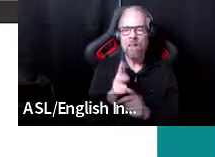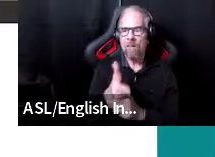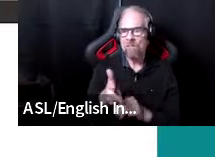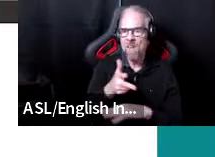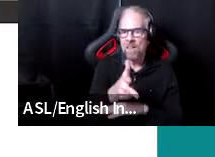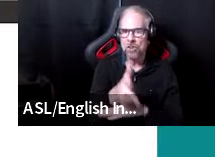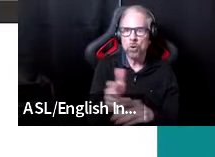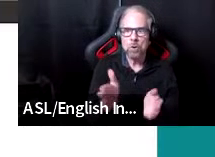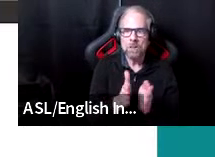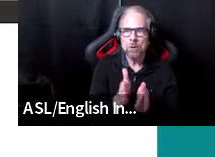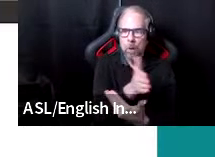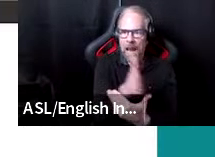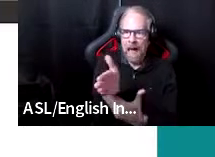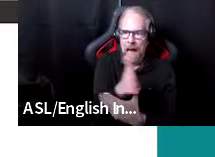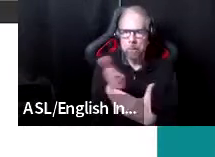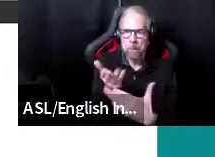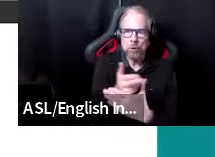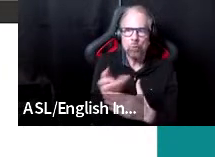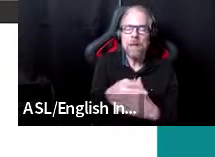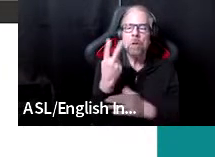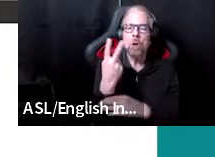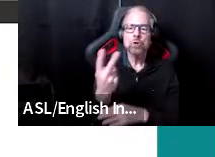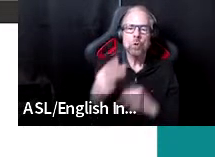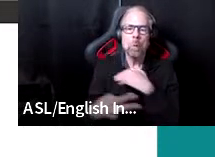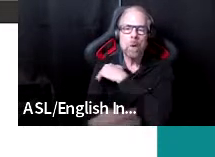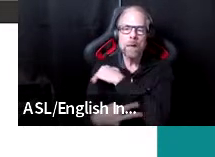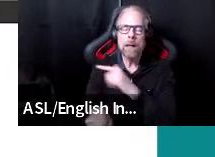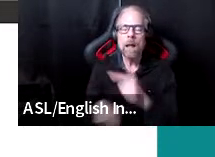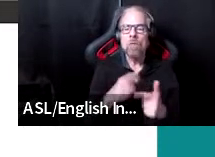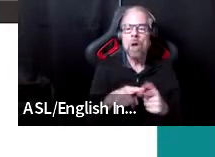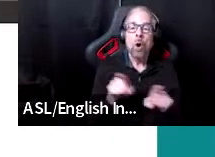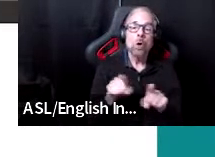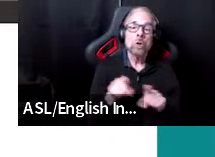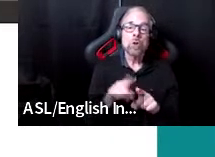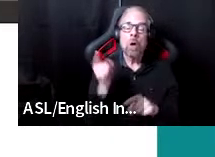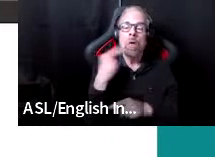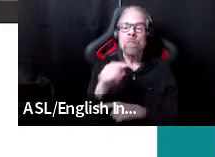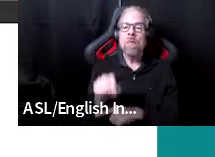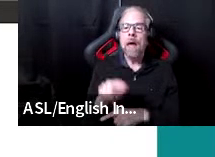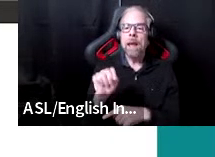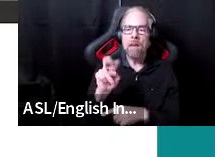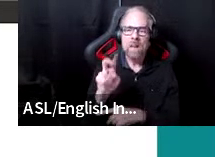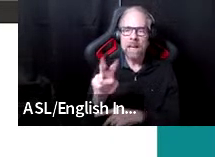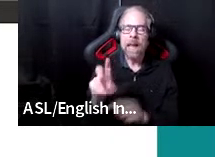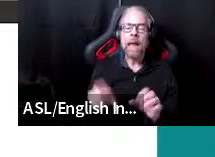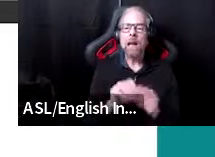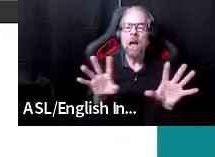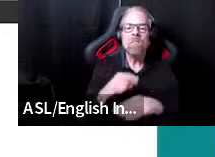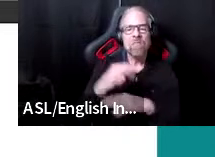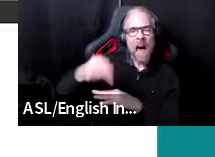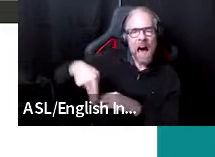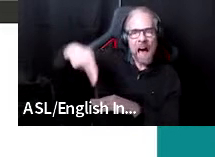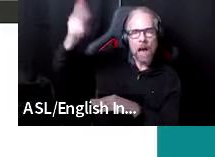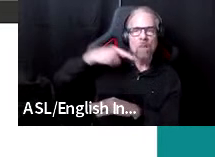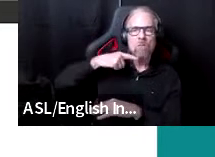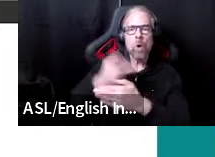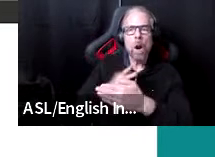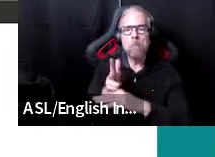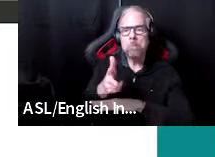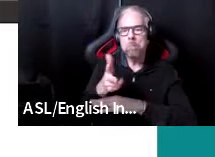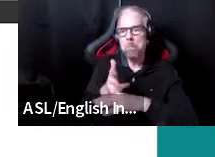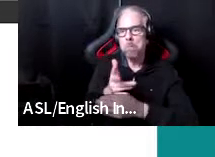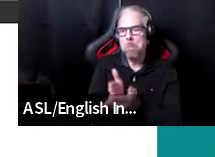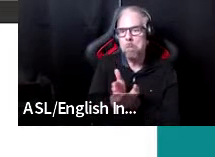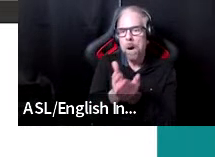would also be some changes in the vertical navigation clearance, which would be the height for vessels to pass under the bridge, which I'll explain in the next